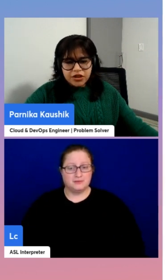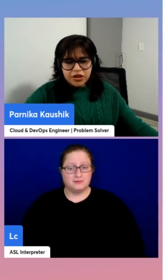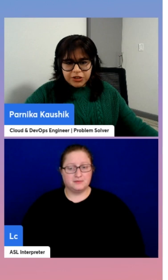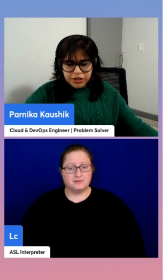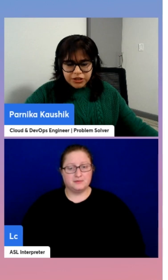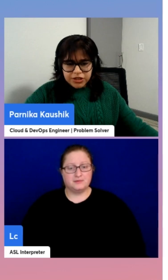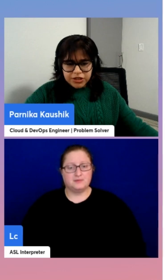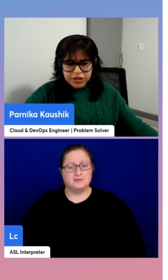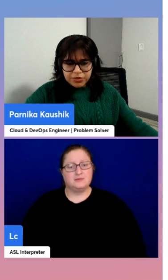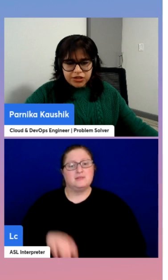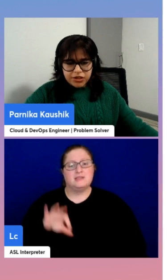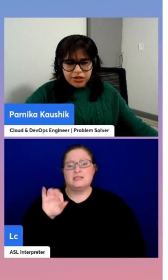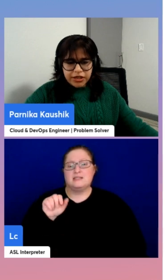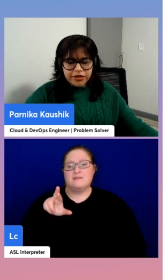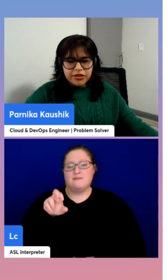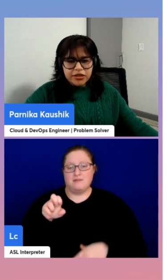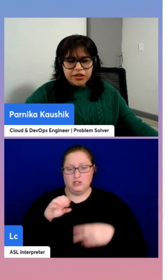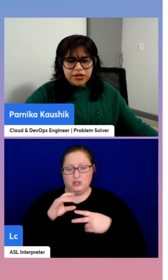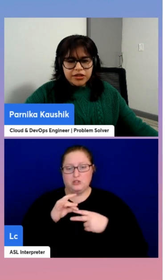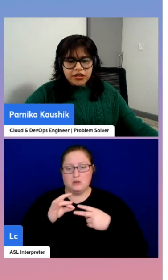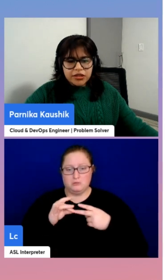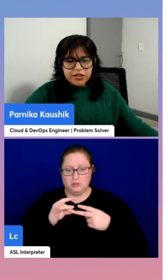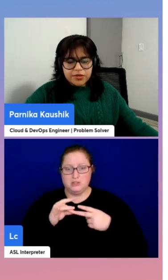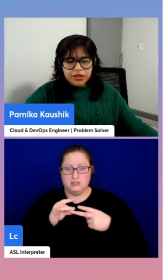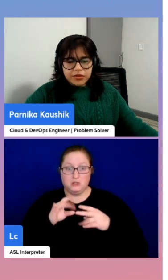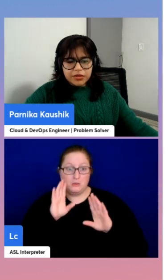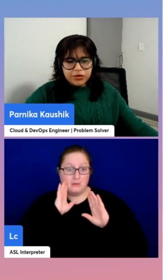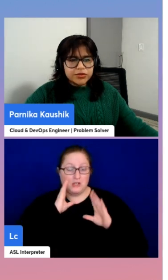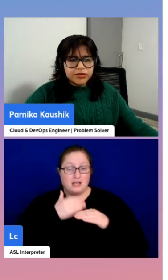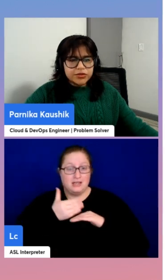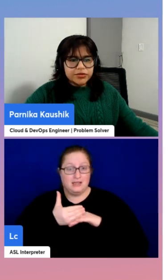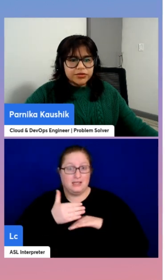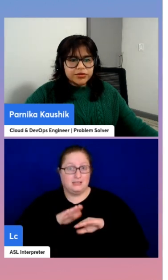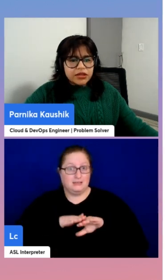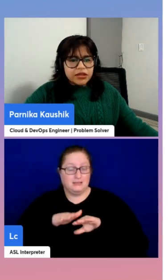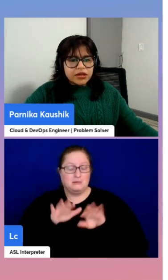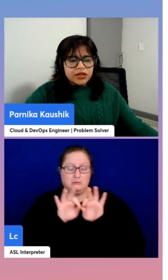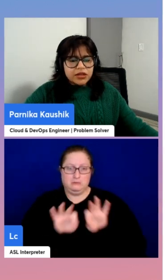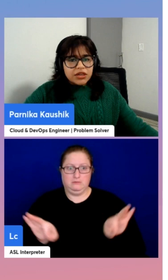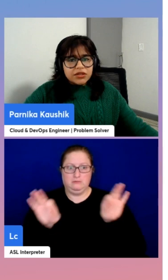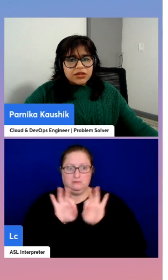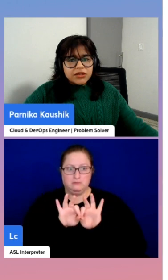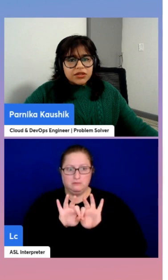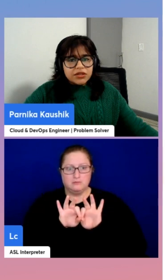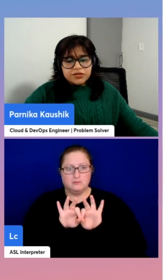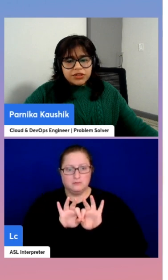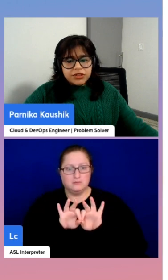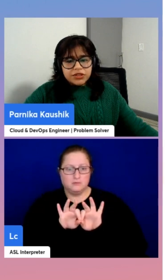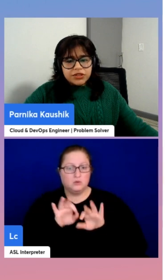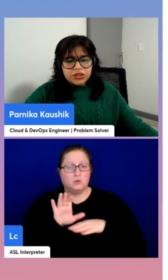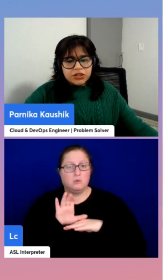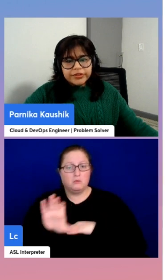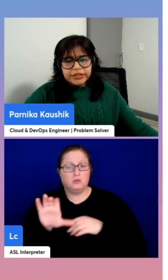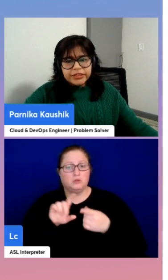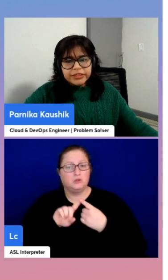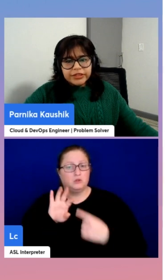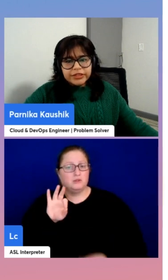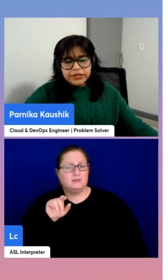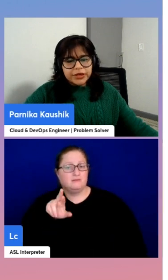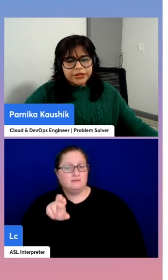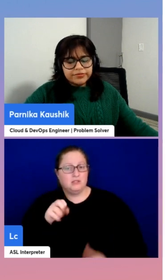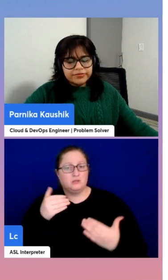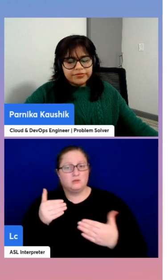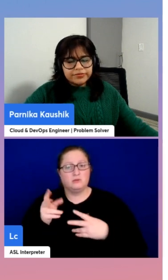feature branch, right? So pay attention to that, because the next step is going to be crucial. So now that you've pushed a feature, let's create a new